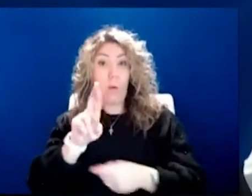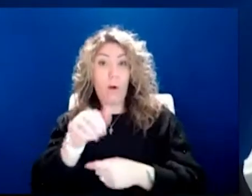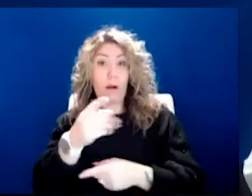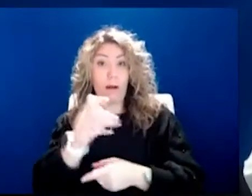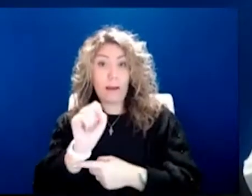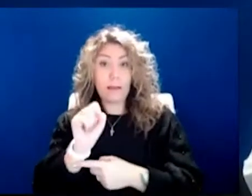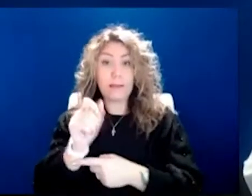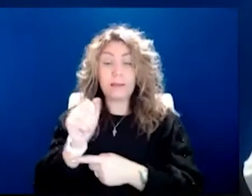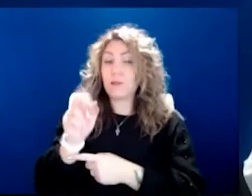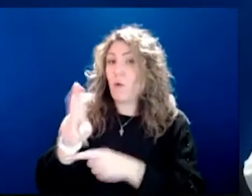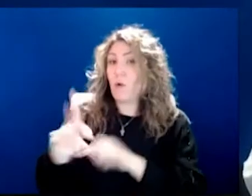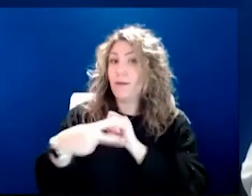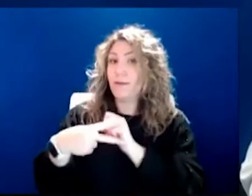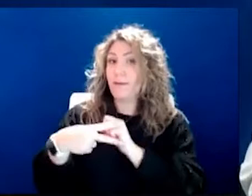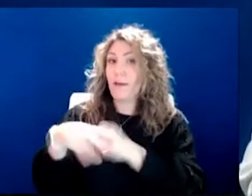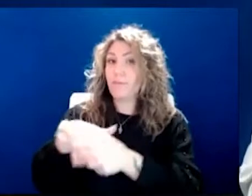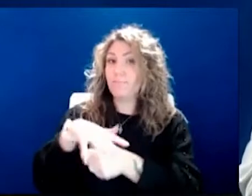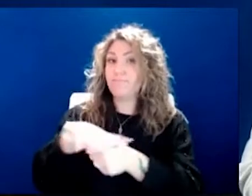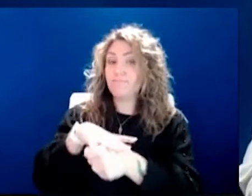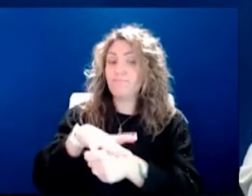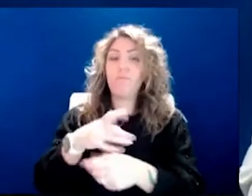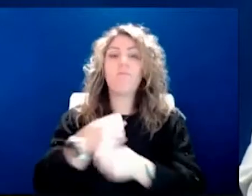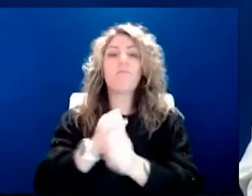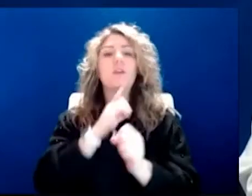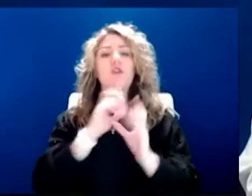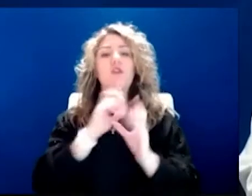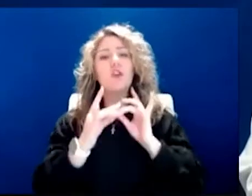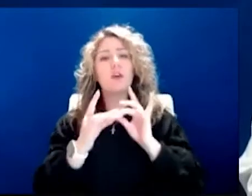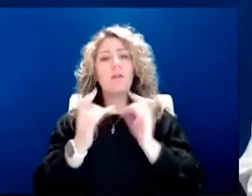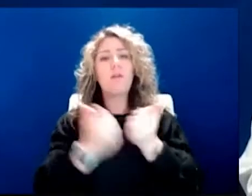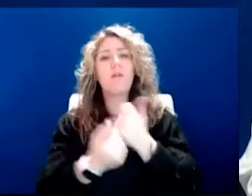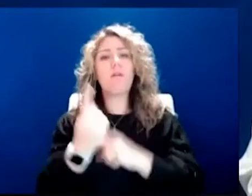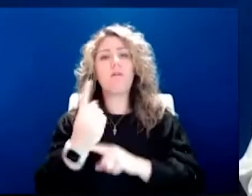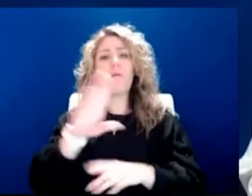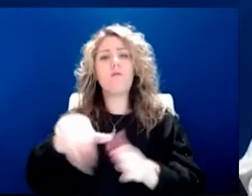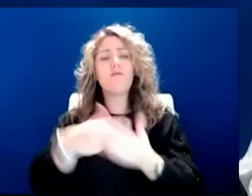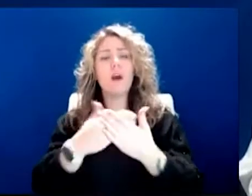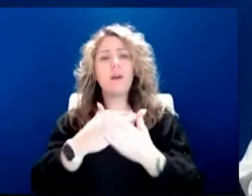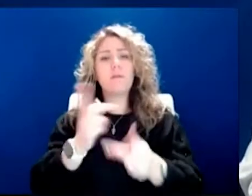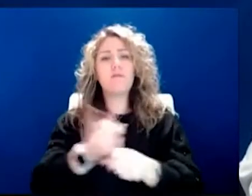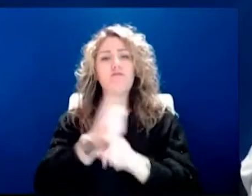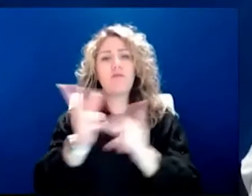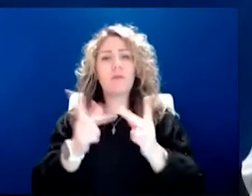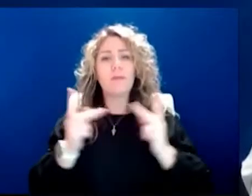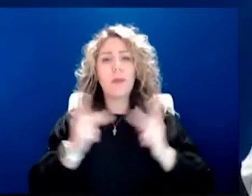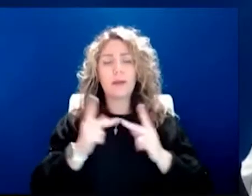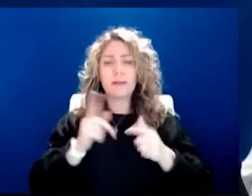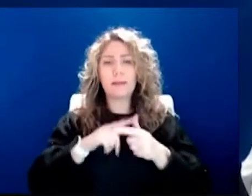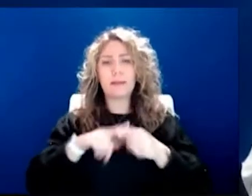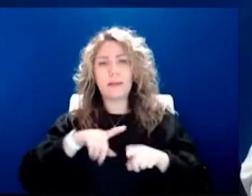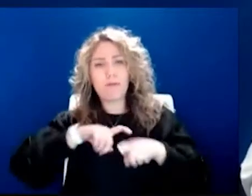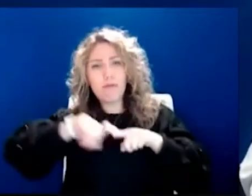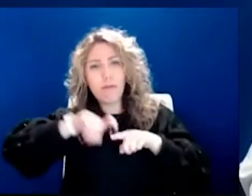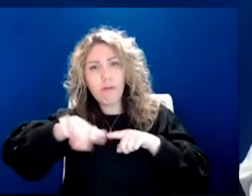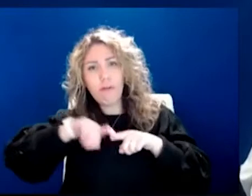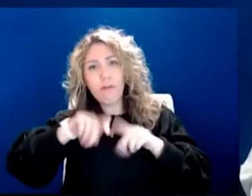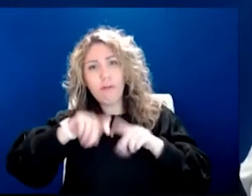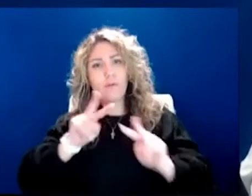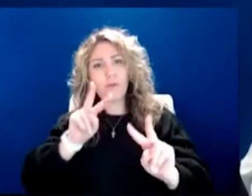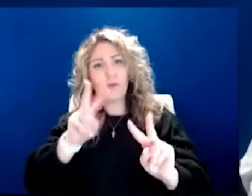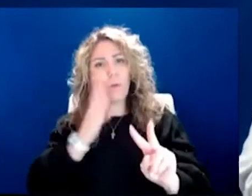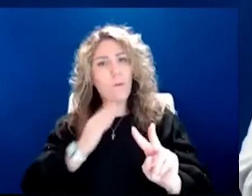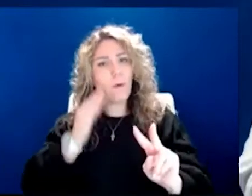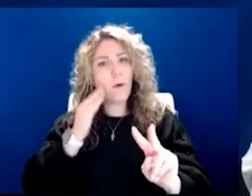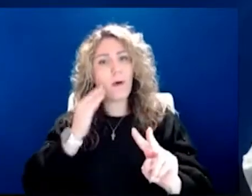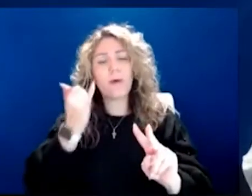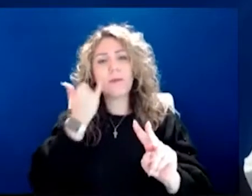donor, we make sure we connect with them, just get everybody to the right place. And then from there, we call the funeral homes. We make sure they're not in for an autopsy.